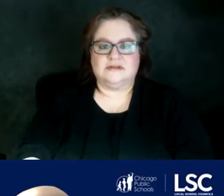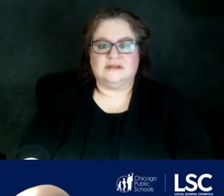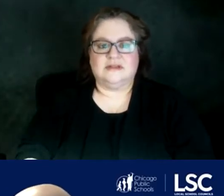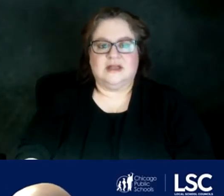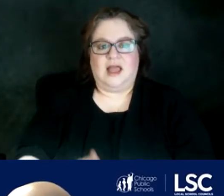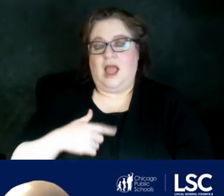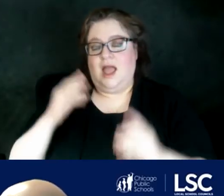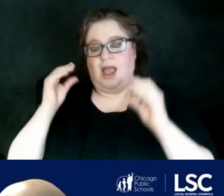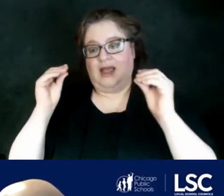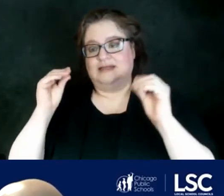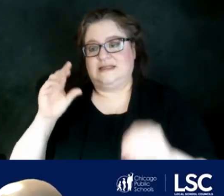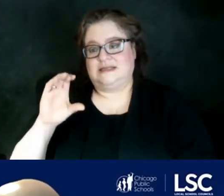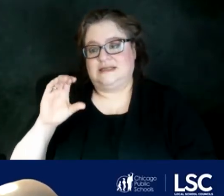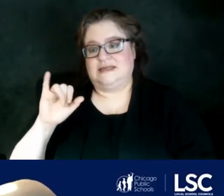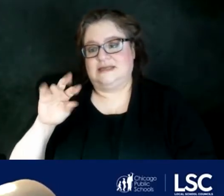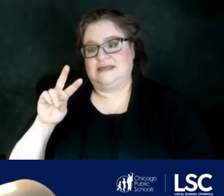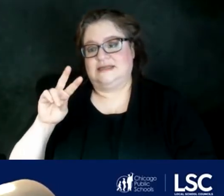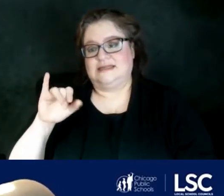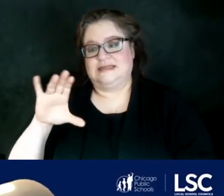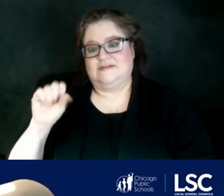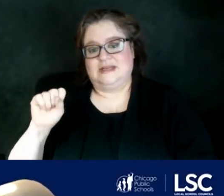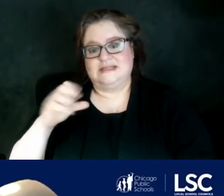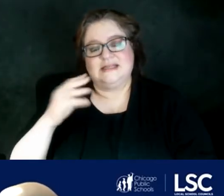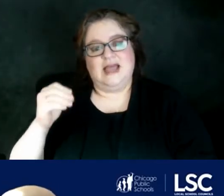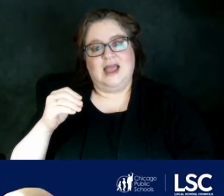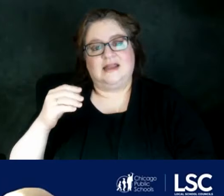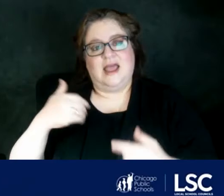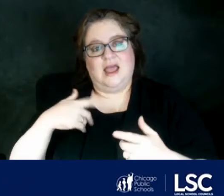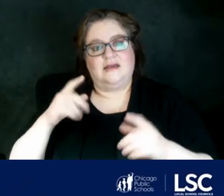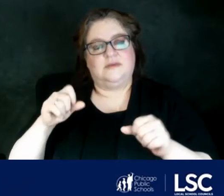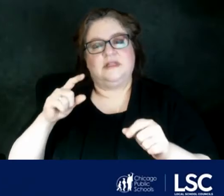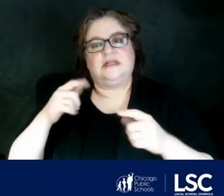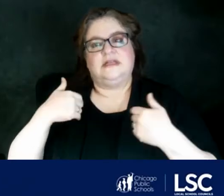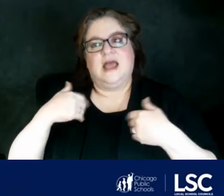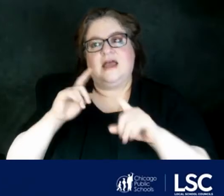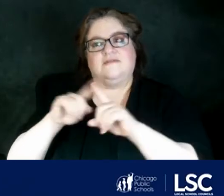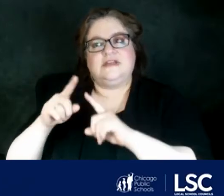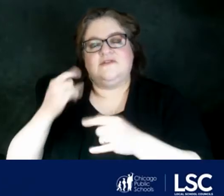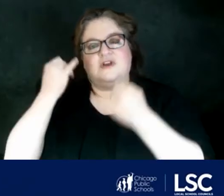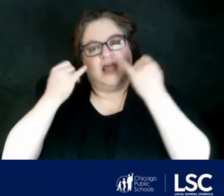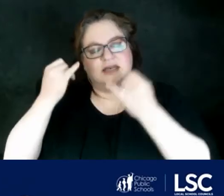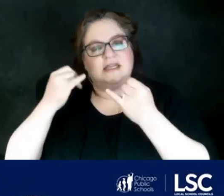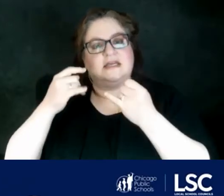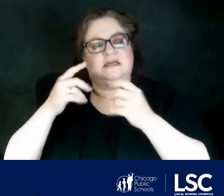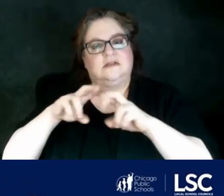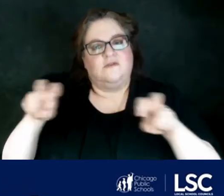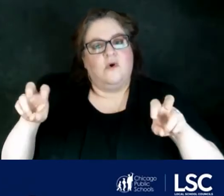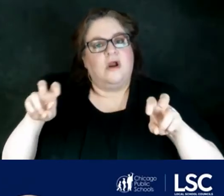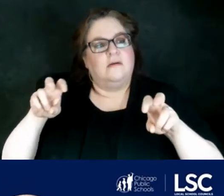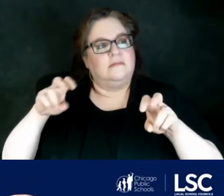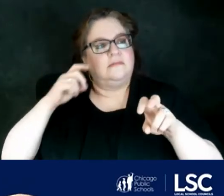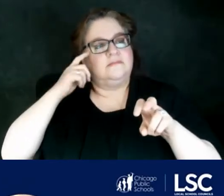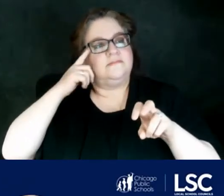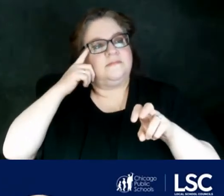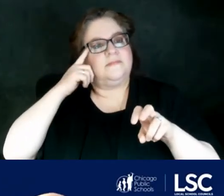teach civics, and just by having the ability to have different ideas, to be able to have a forum, to be able to make